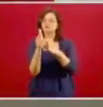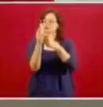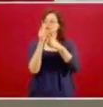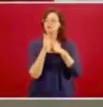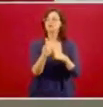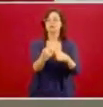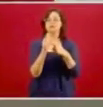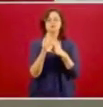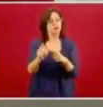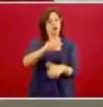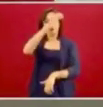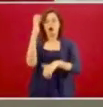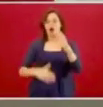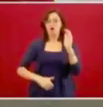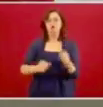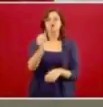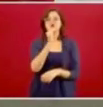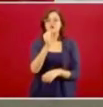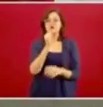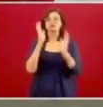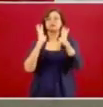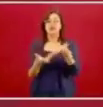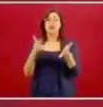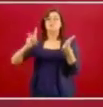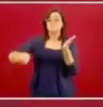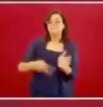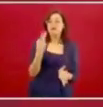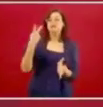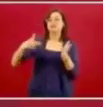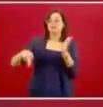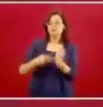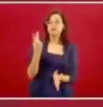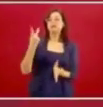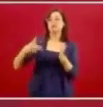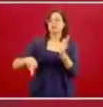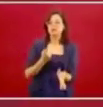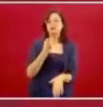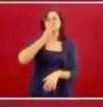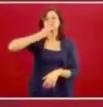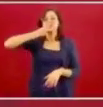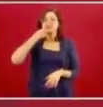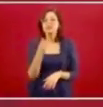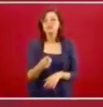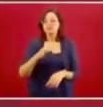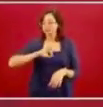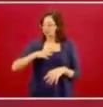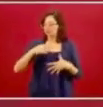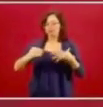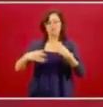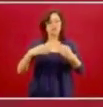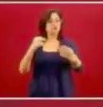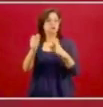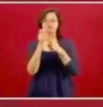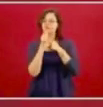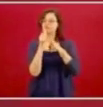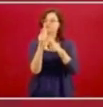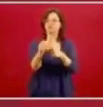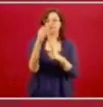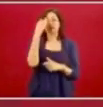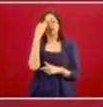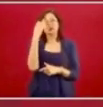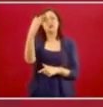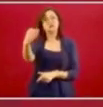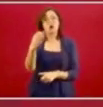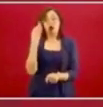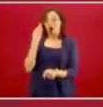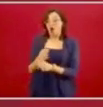of our capabilities the number of fatalities and the number of infected cases is to stay home and abide by the